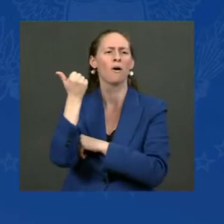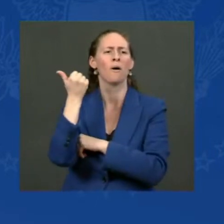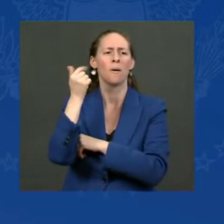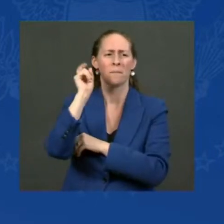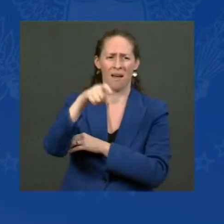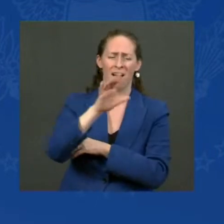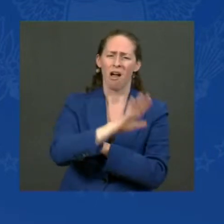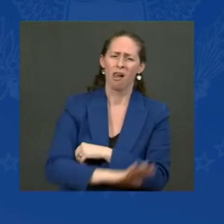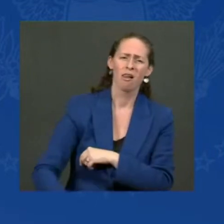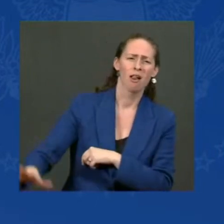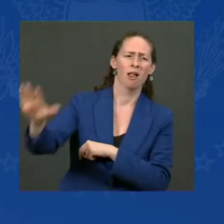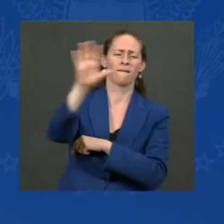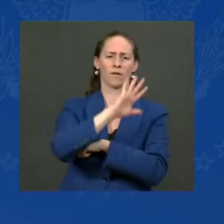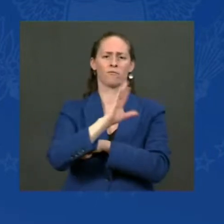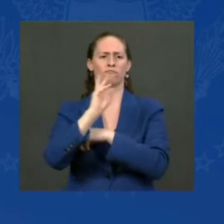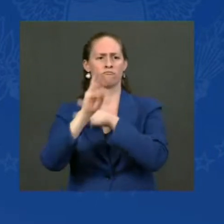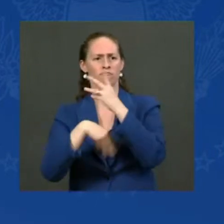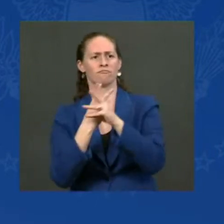and preserves this planet.